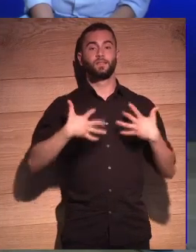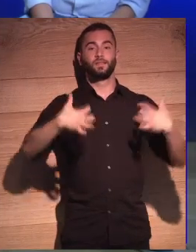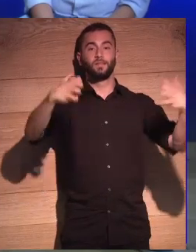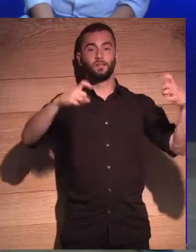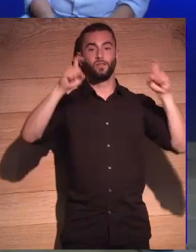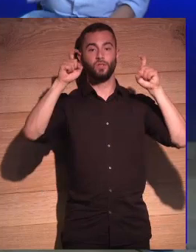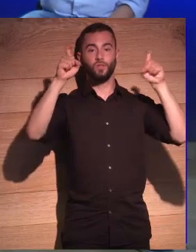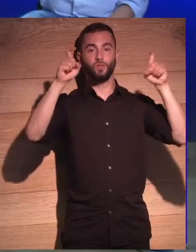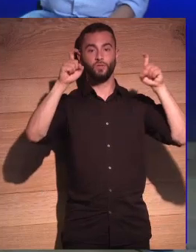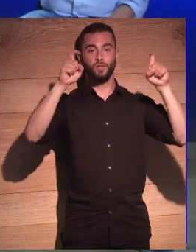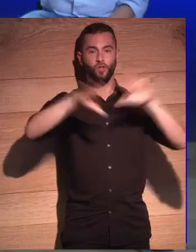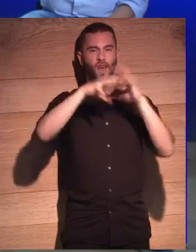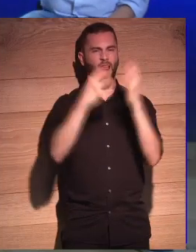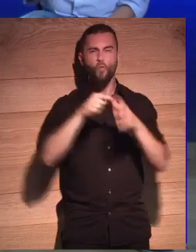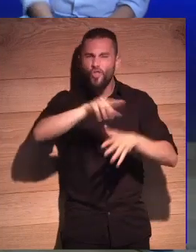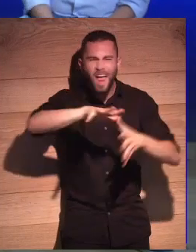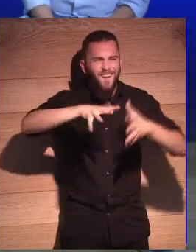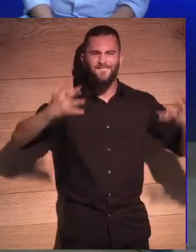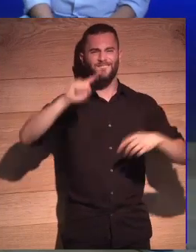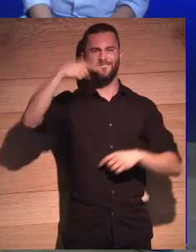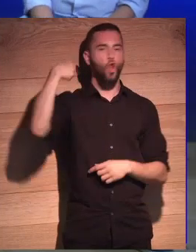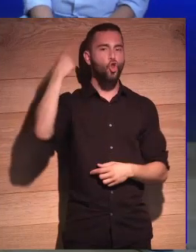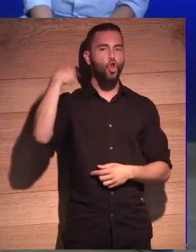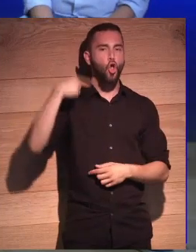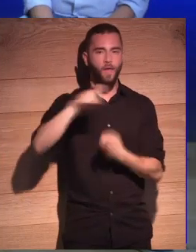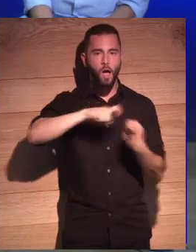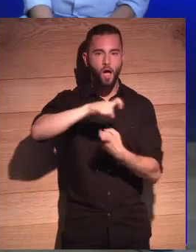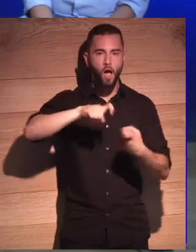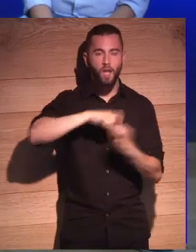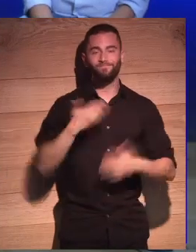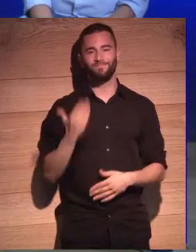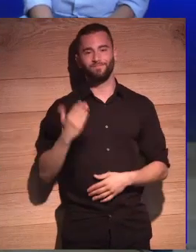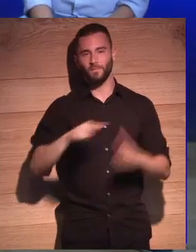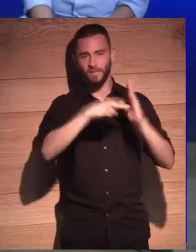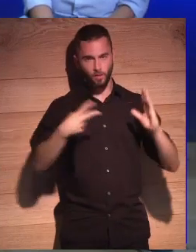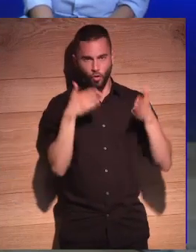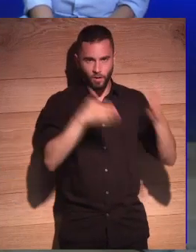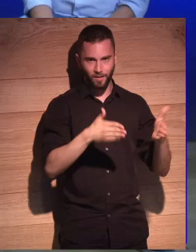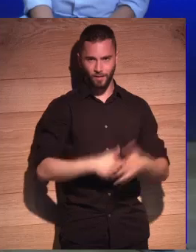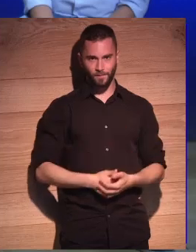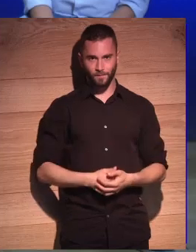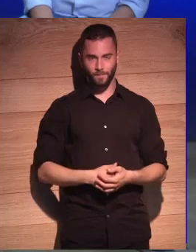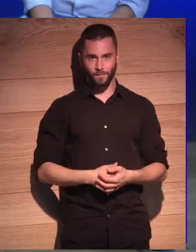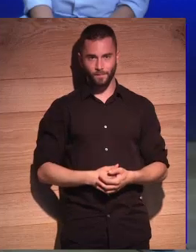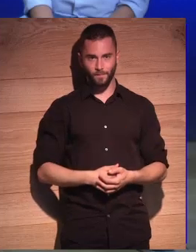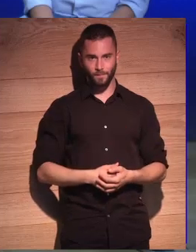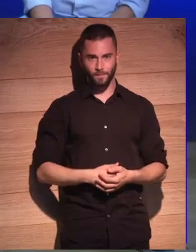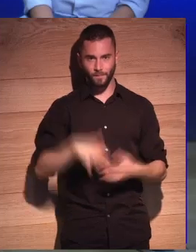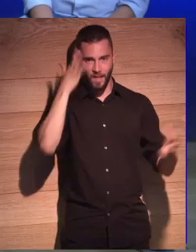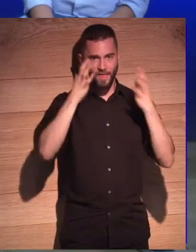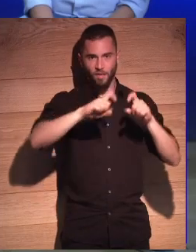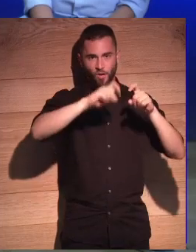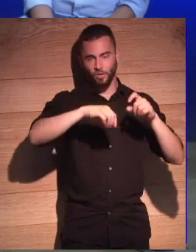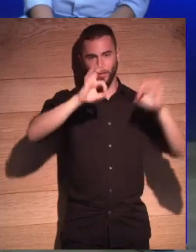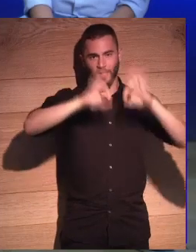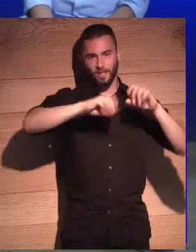the greatest educational congress or conference held at a worldwide level, and it's held in London every year, and it's also